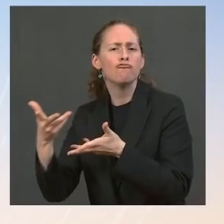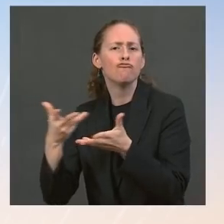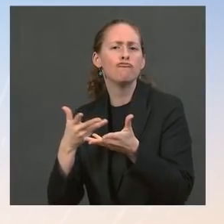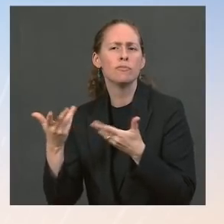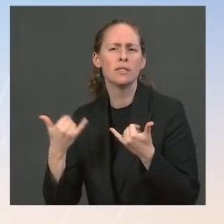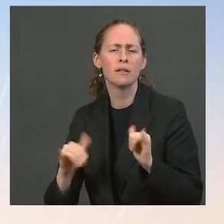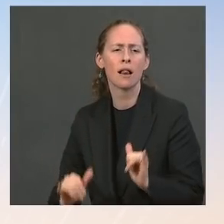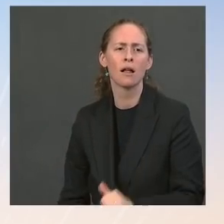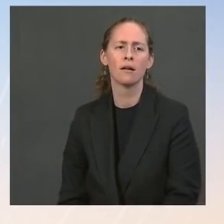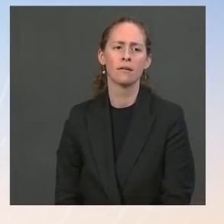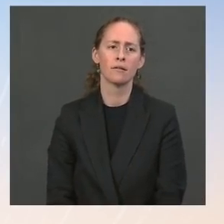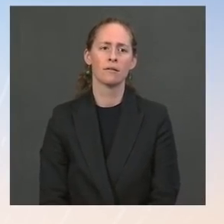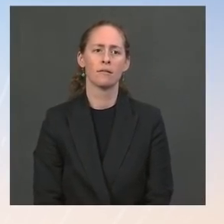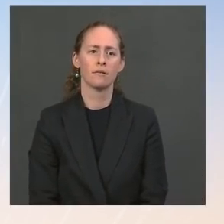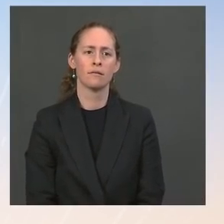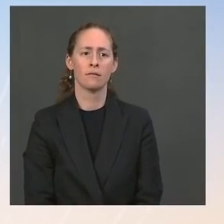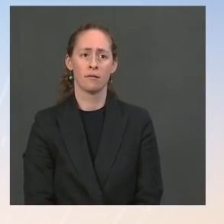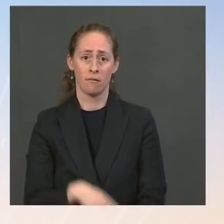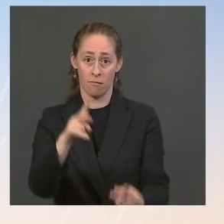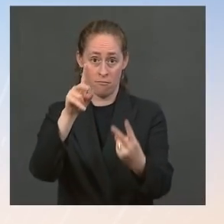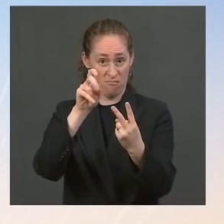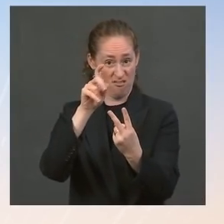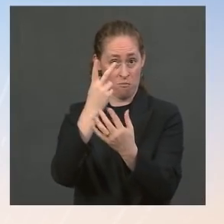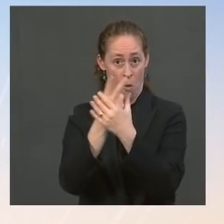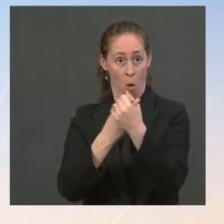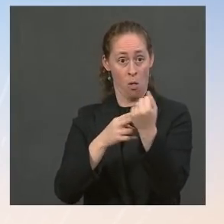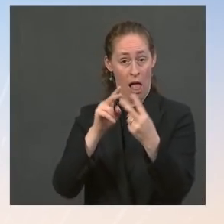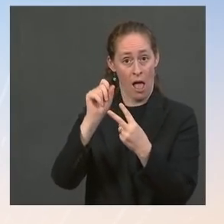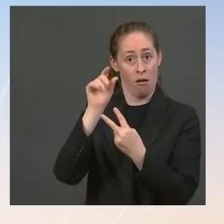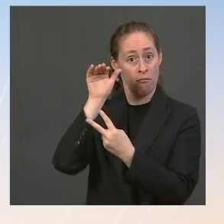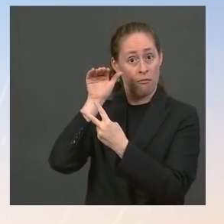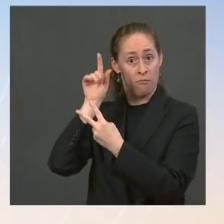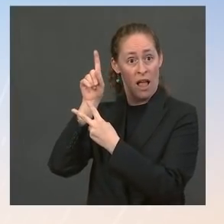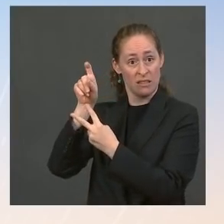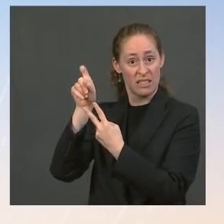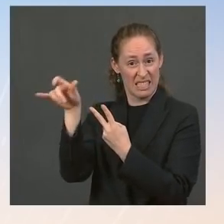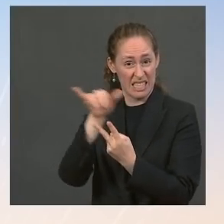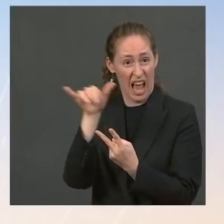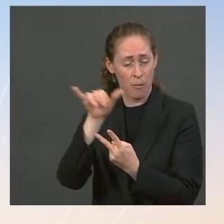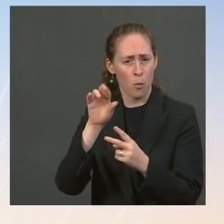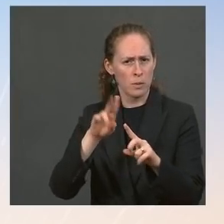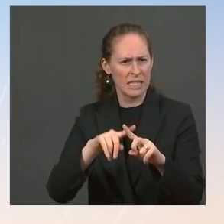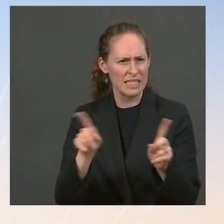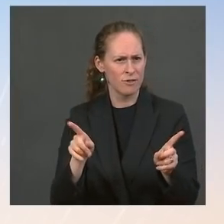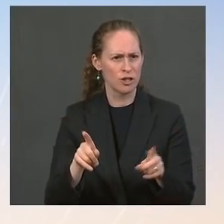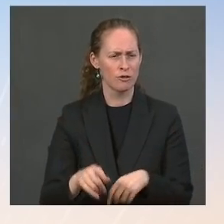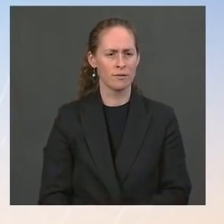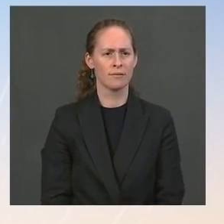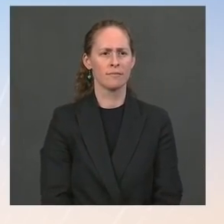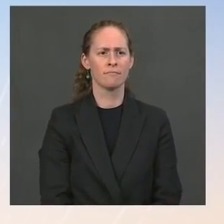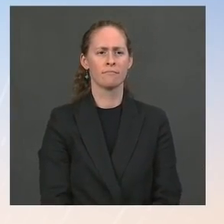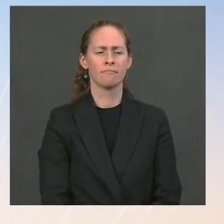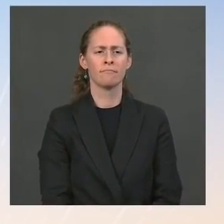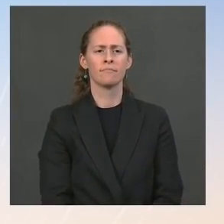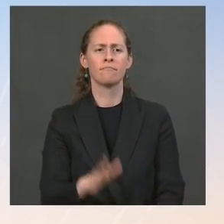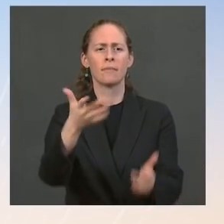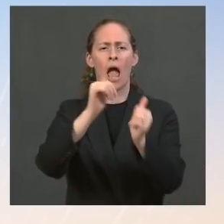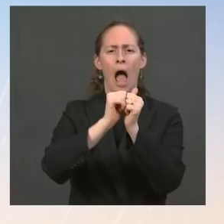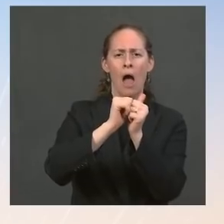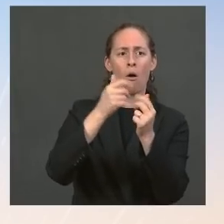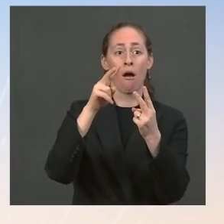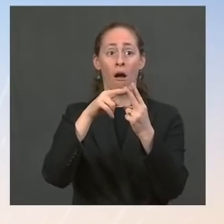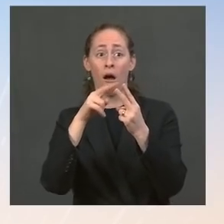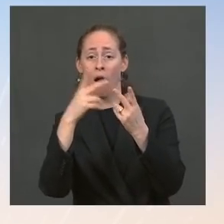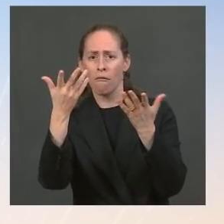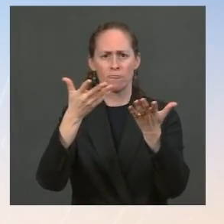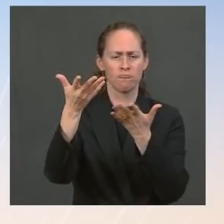same things? Are the two of them on board with the same? I'll let them speak for their priorities and how they line up with each other. And then to build on